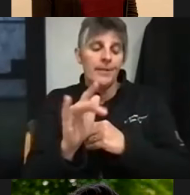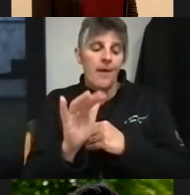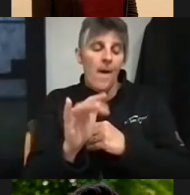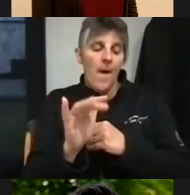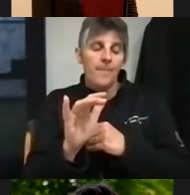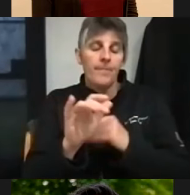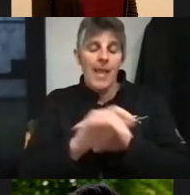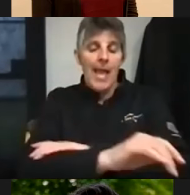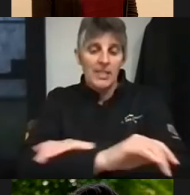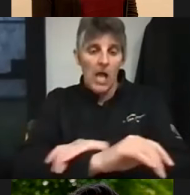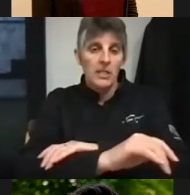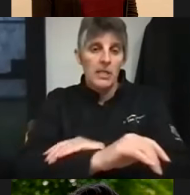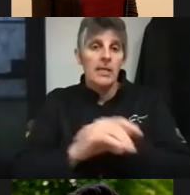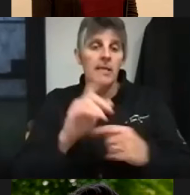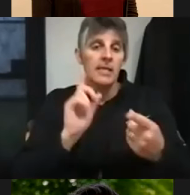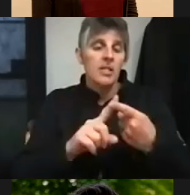of the axons is to the